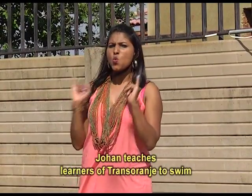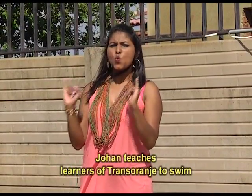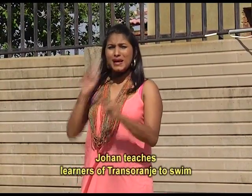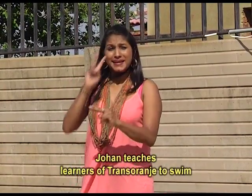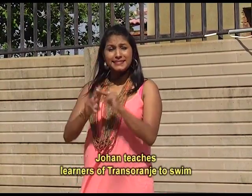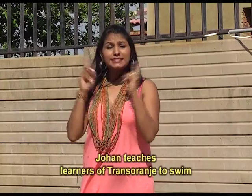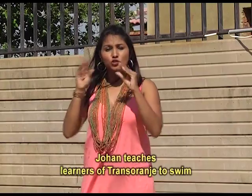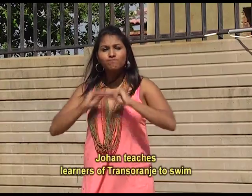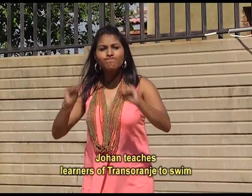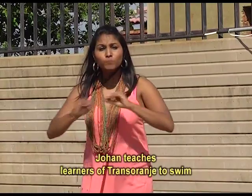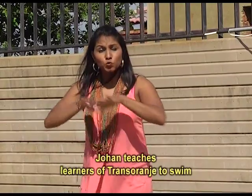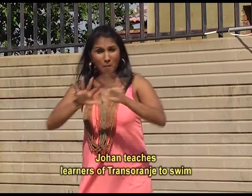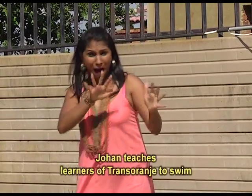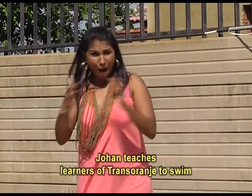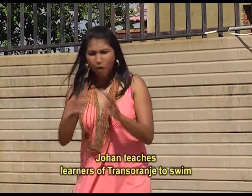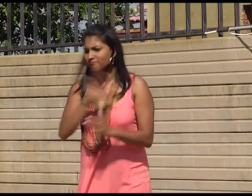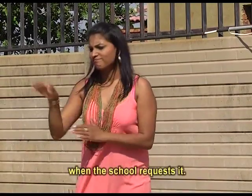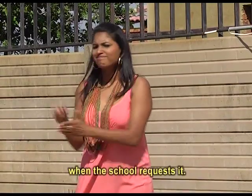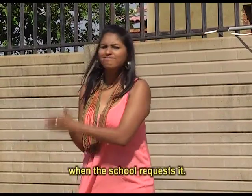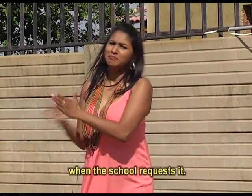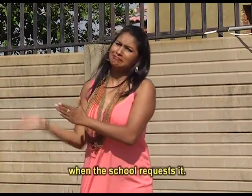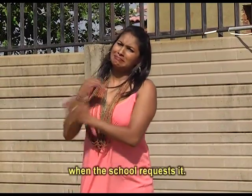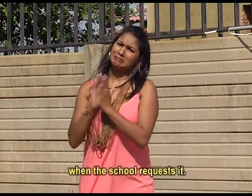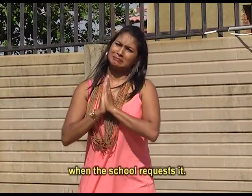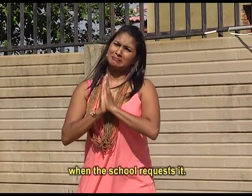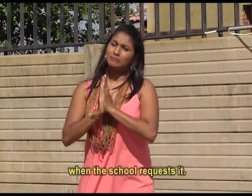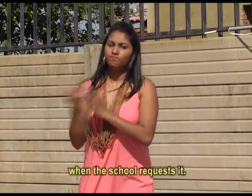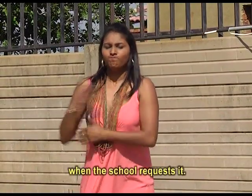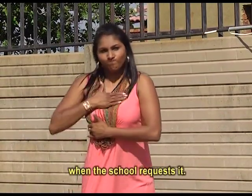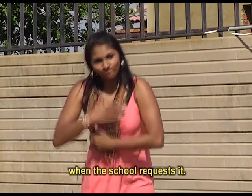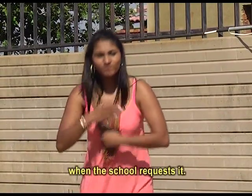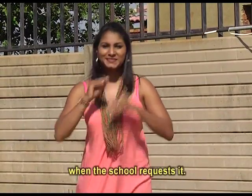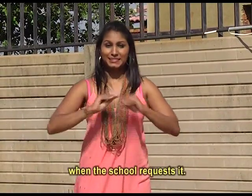Johan teaches learners of Transorania to swim when the school requests it.